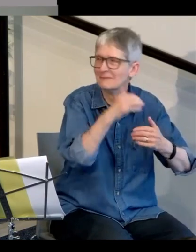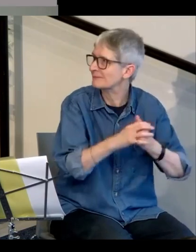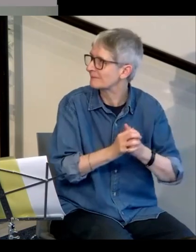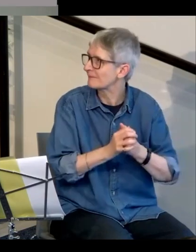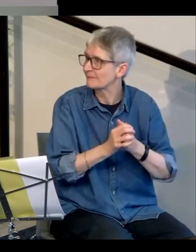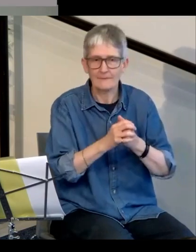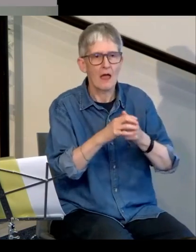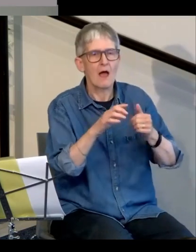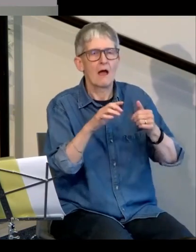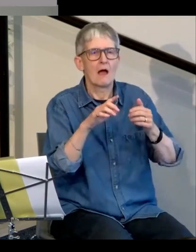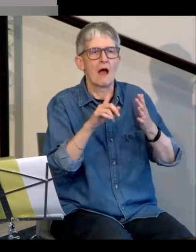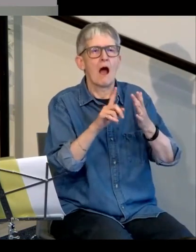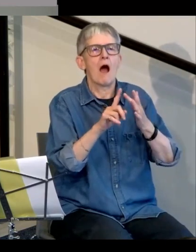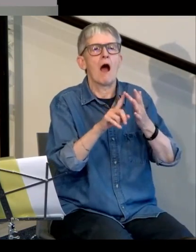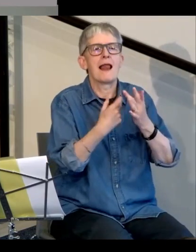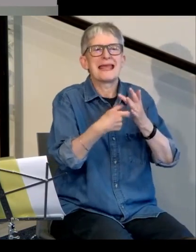Arlene.